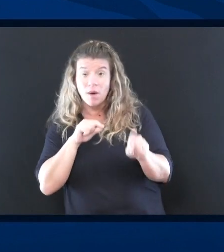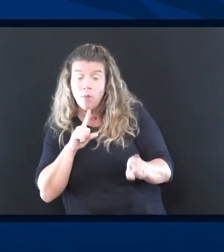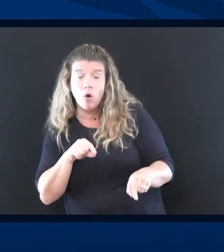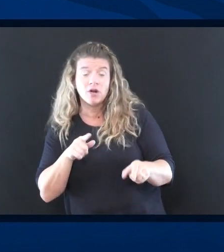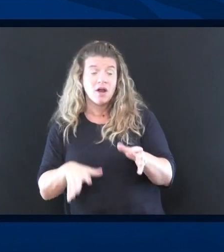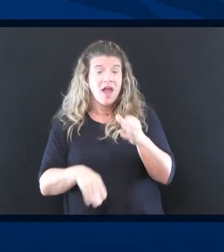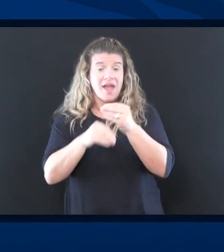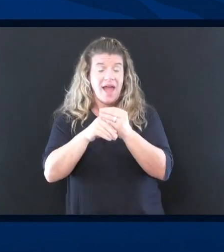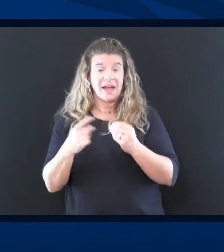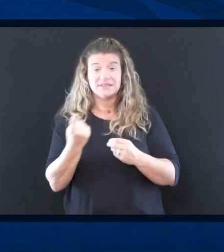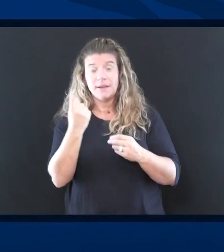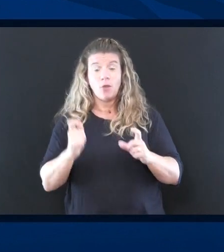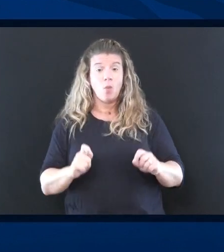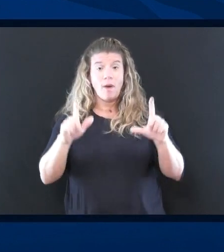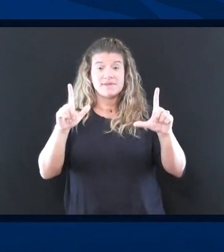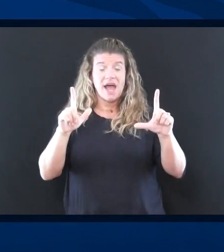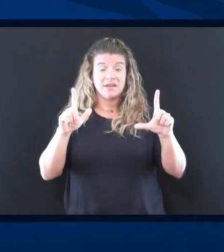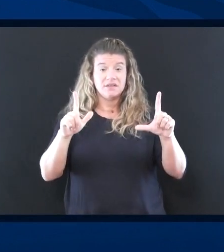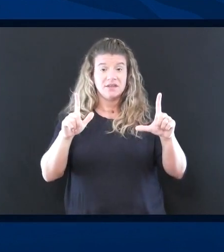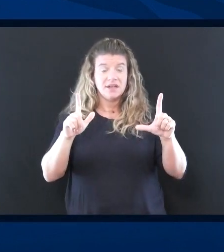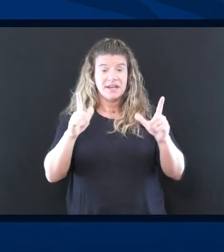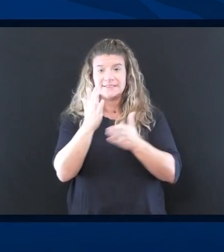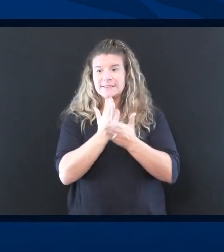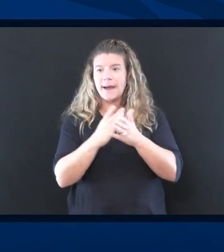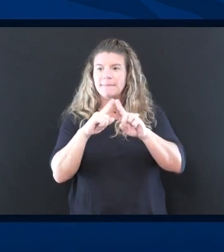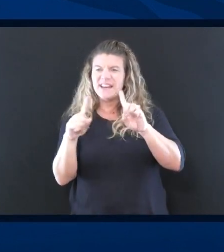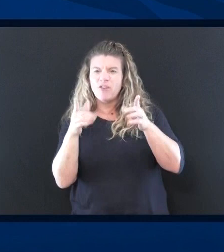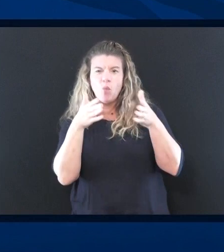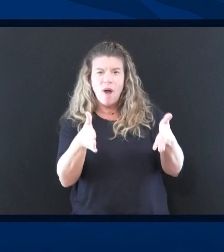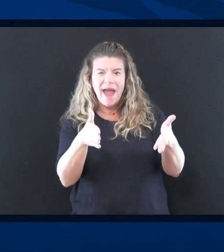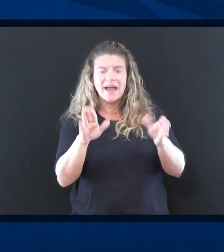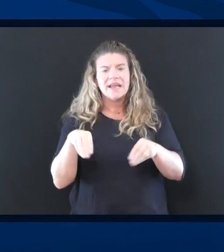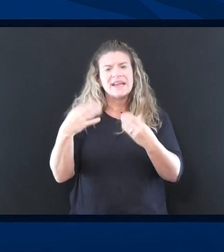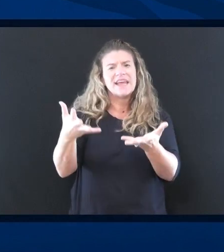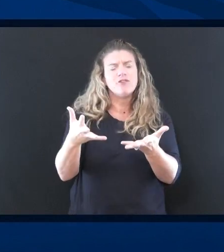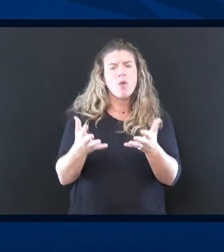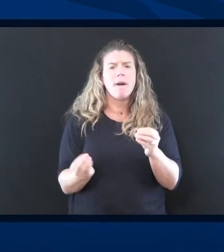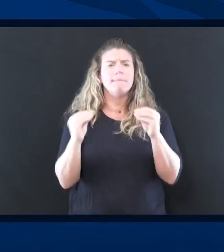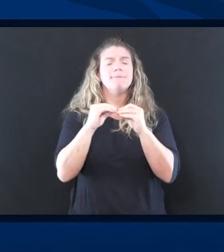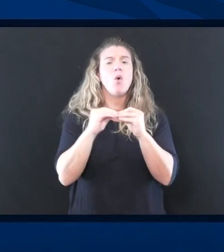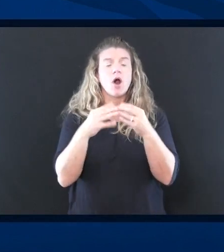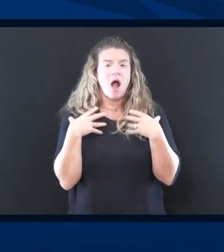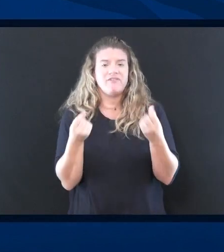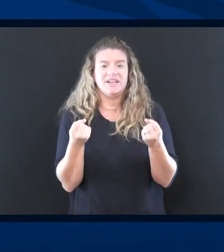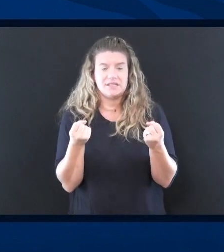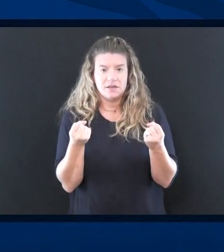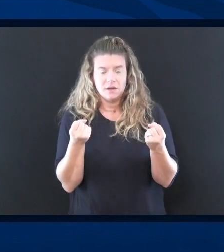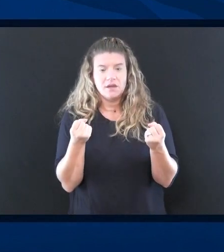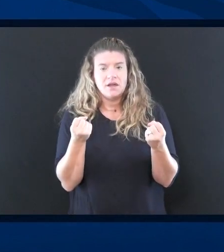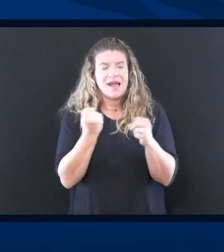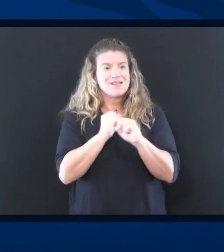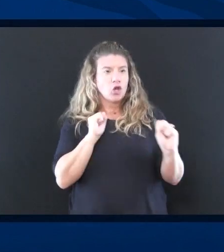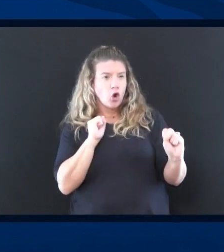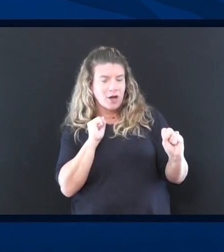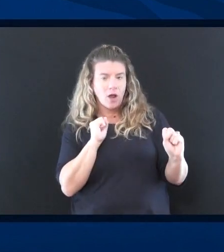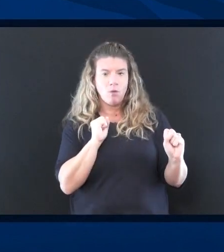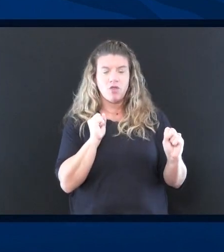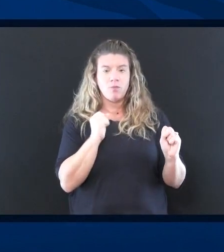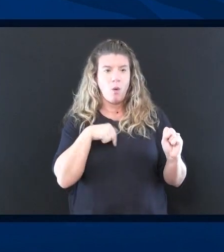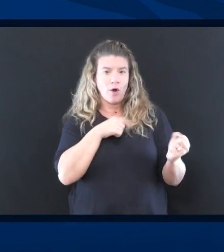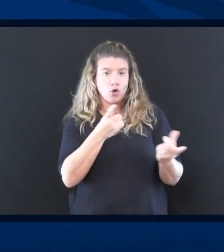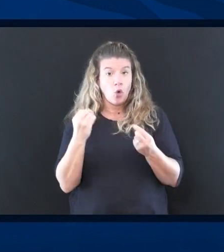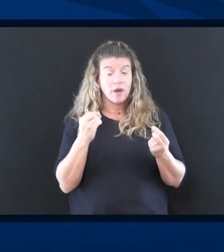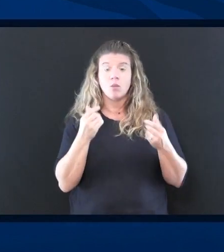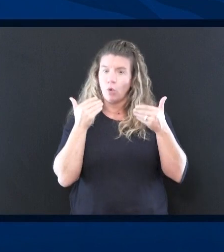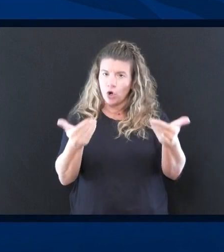website, in a way that gives people more, confidence and security levels and everything, do it.